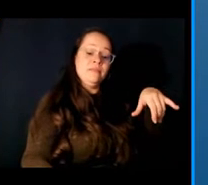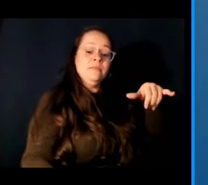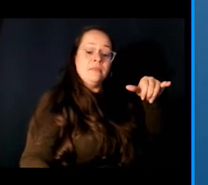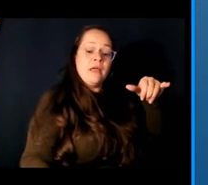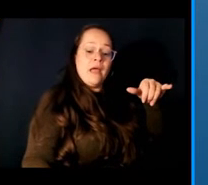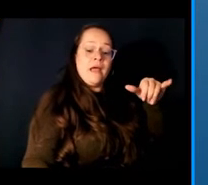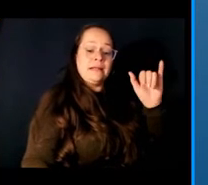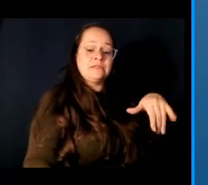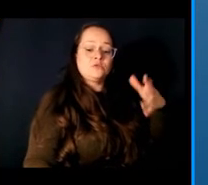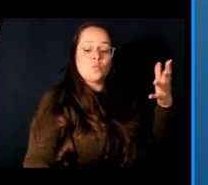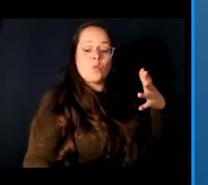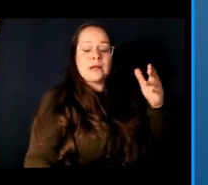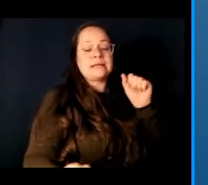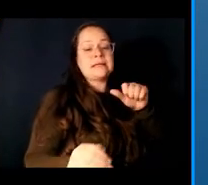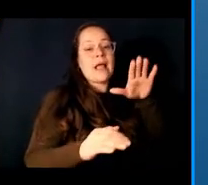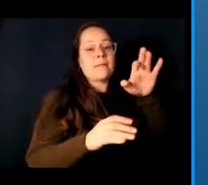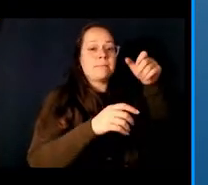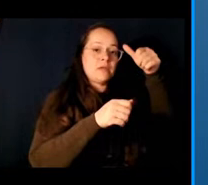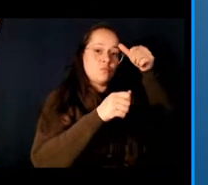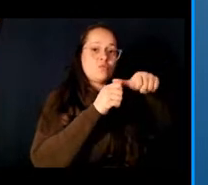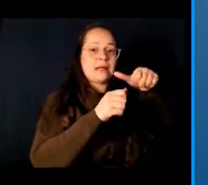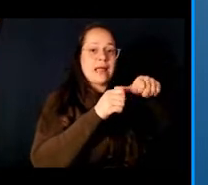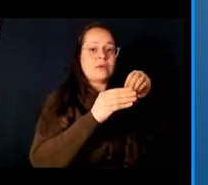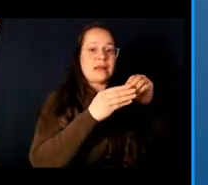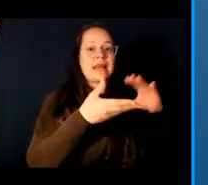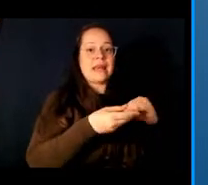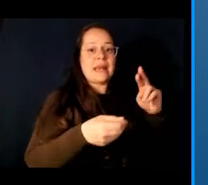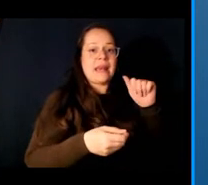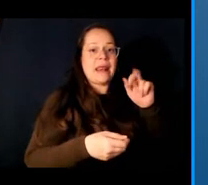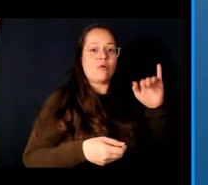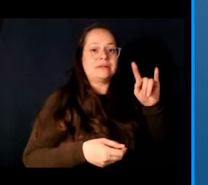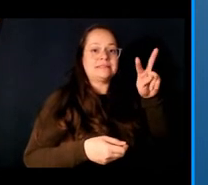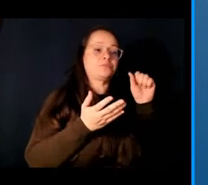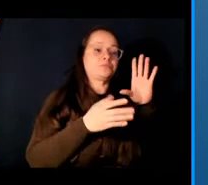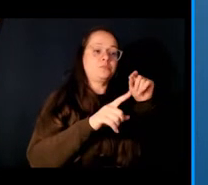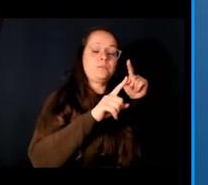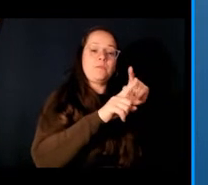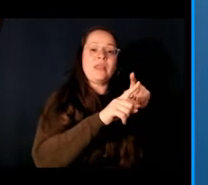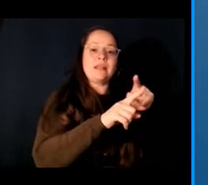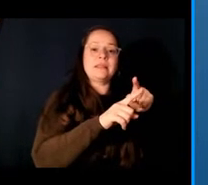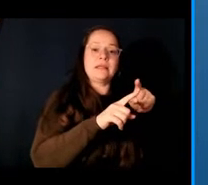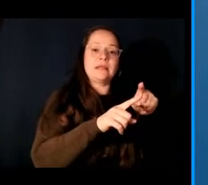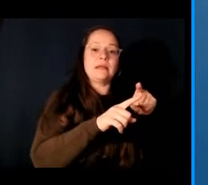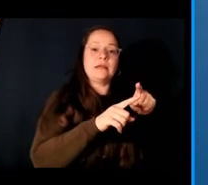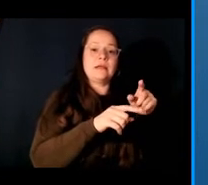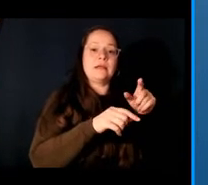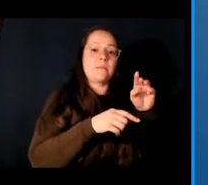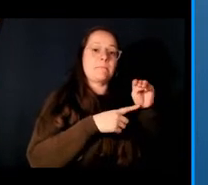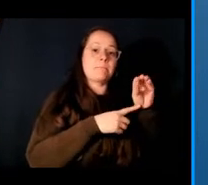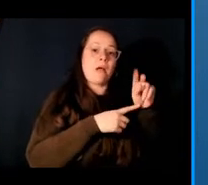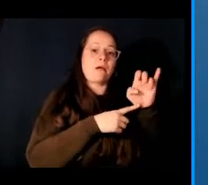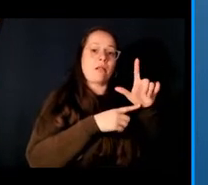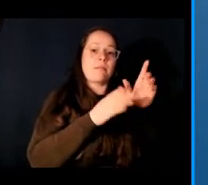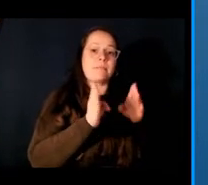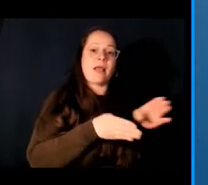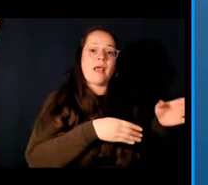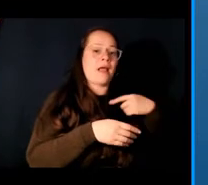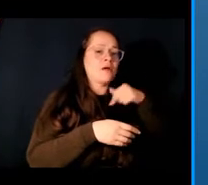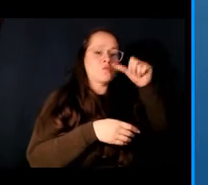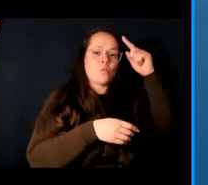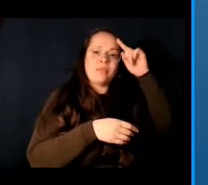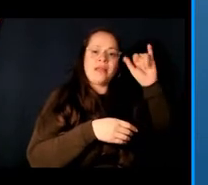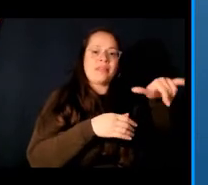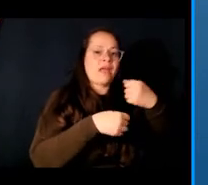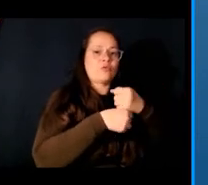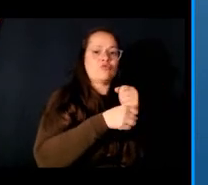what can be recounted in narrative and what we would hope by this being in the model plan I don't think creates